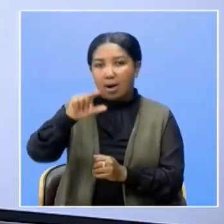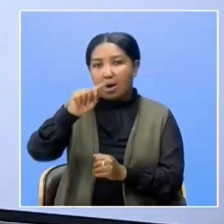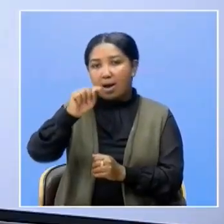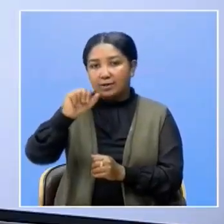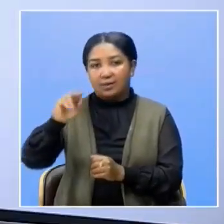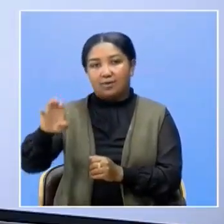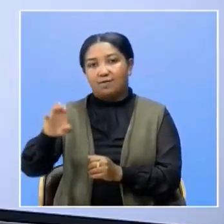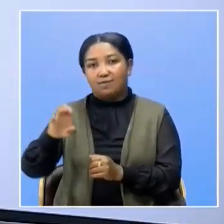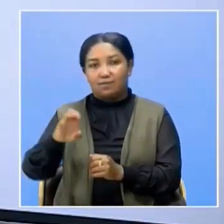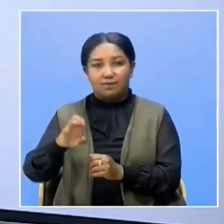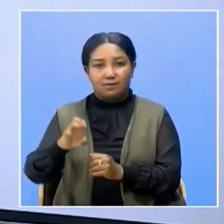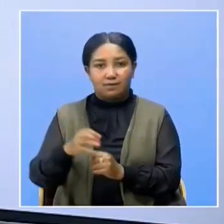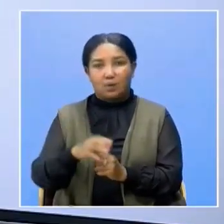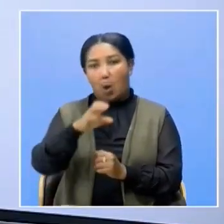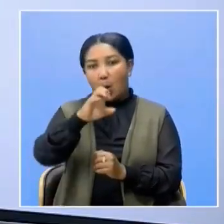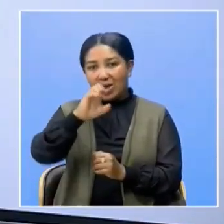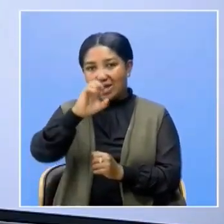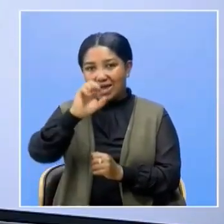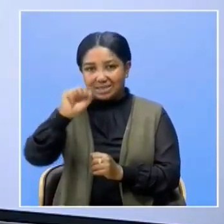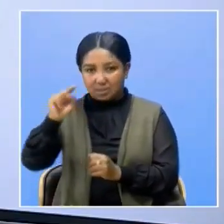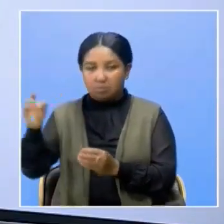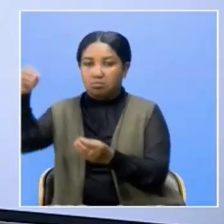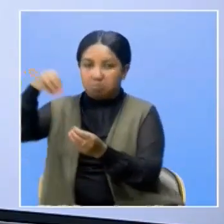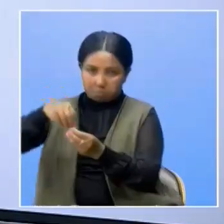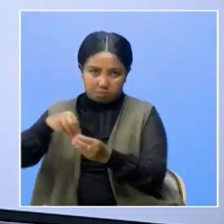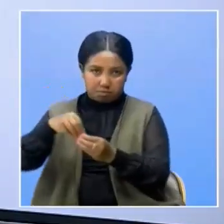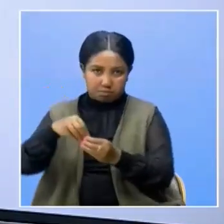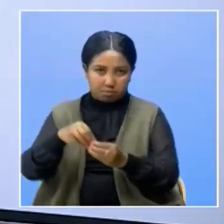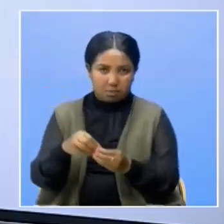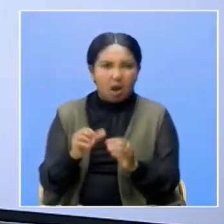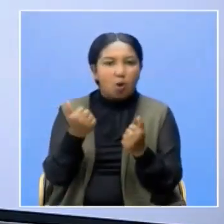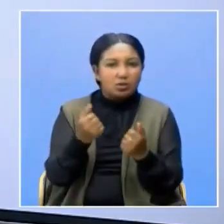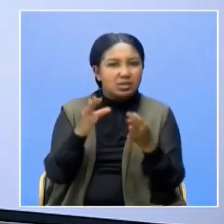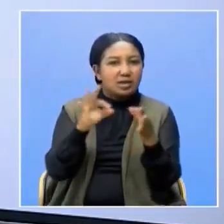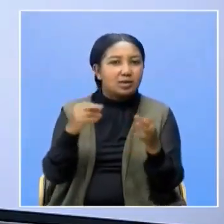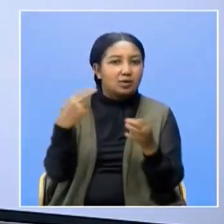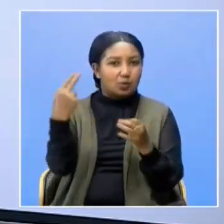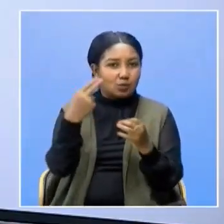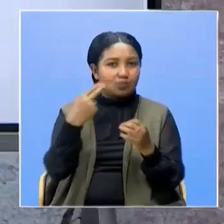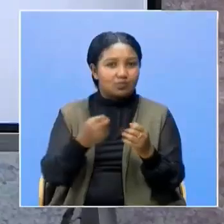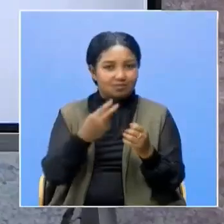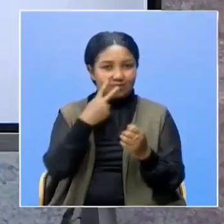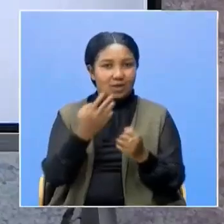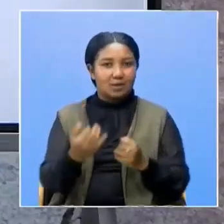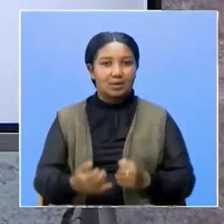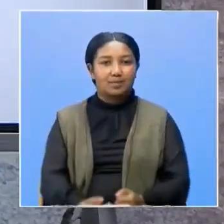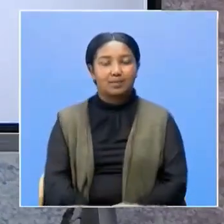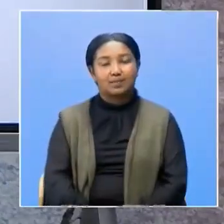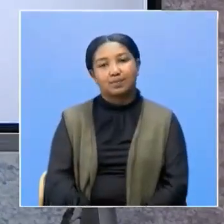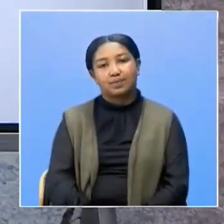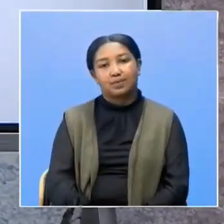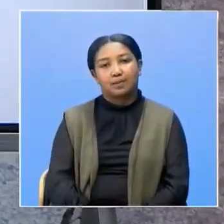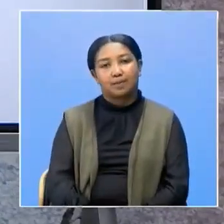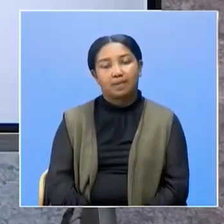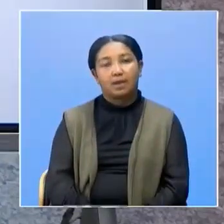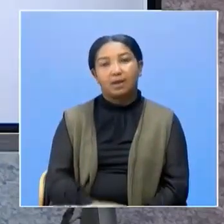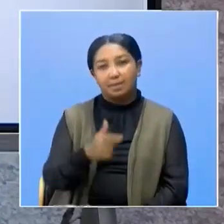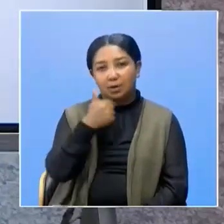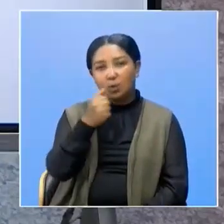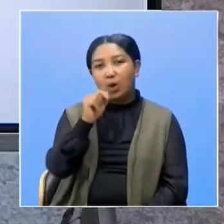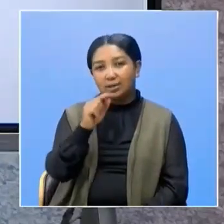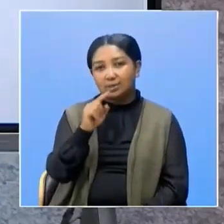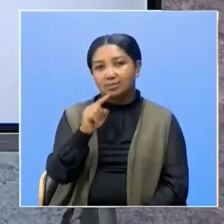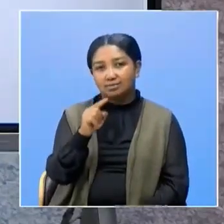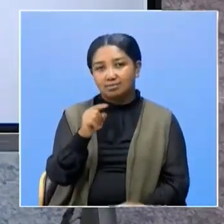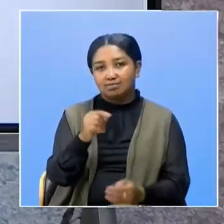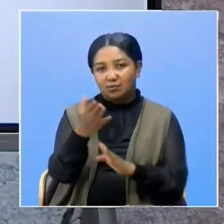us see how we can use it in a sentence. Comparative. Or let me tell you one thing before